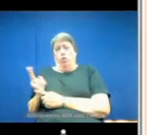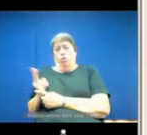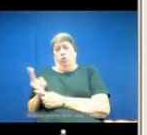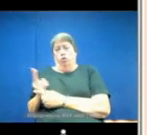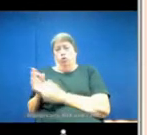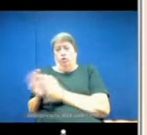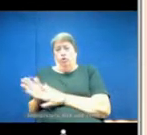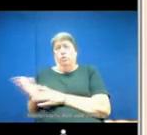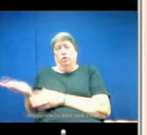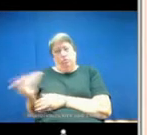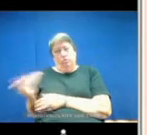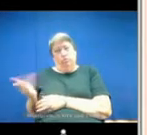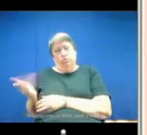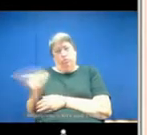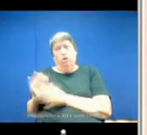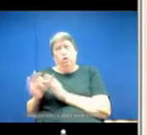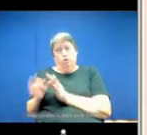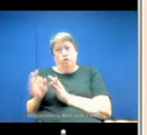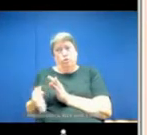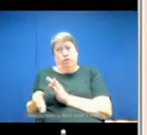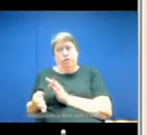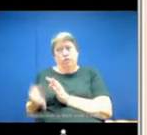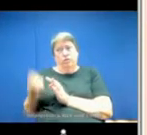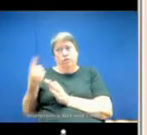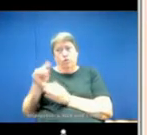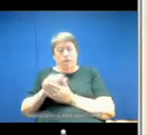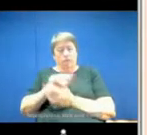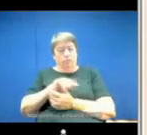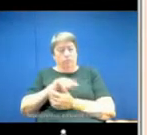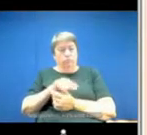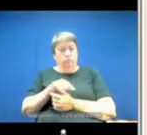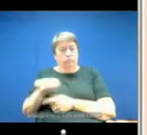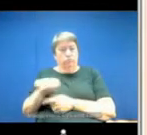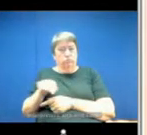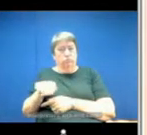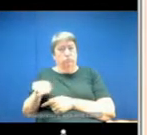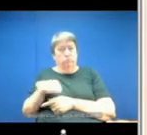hearing witness and interpret for the deaf plaintiff.